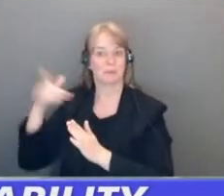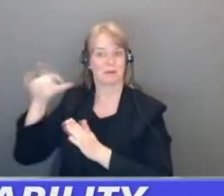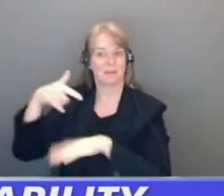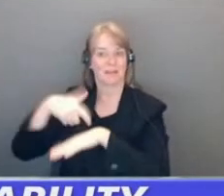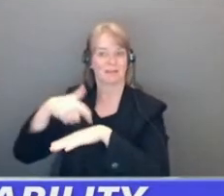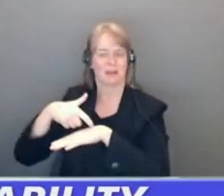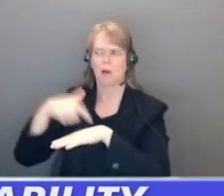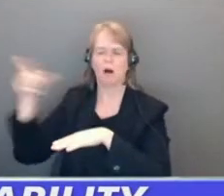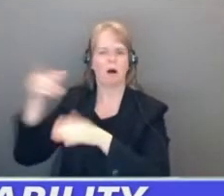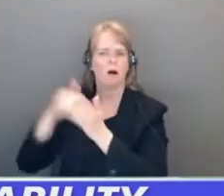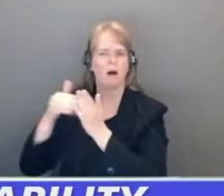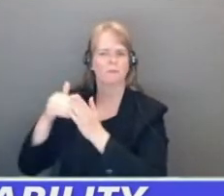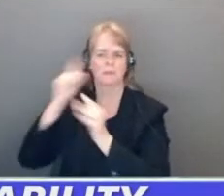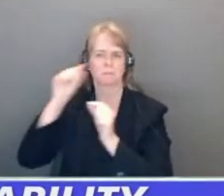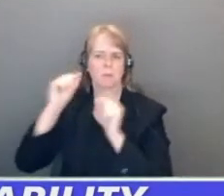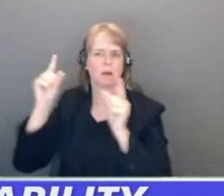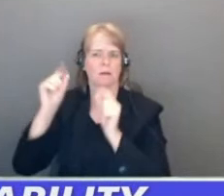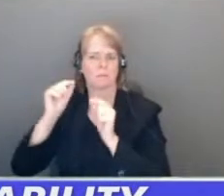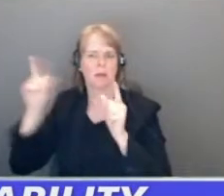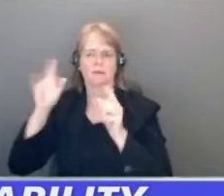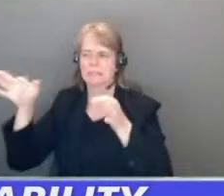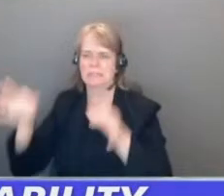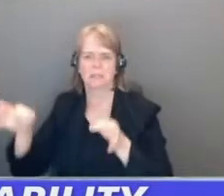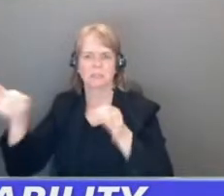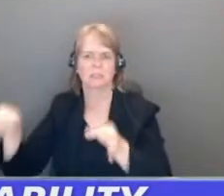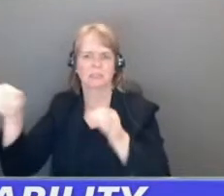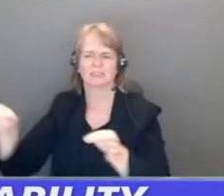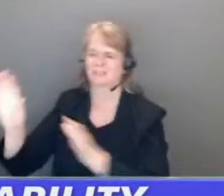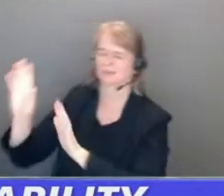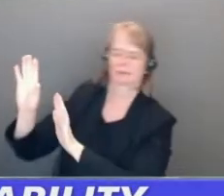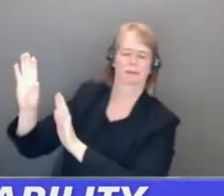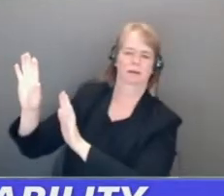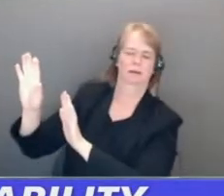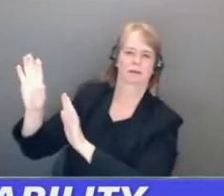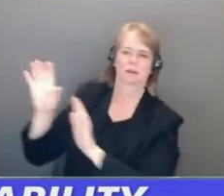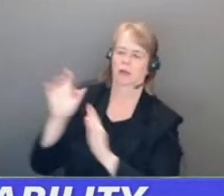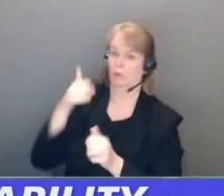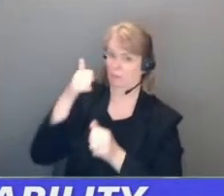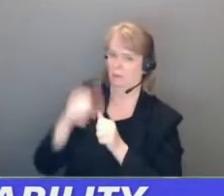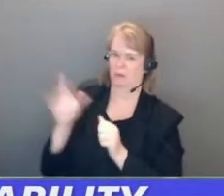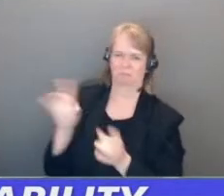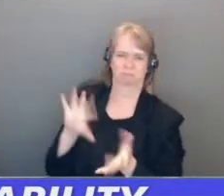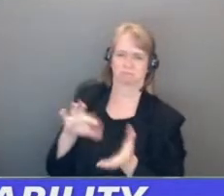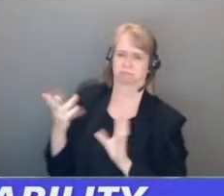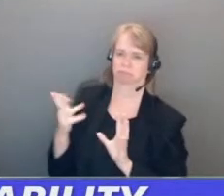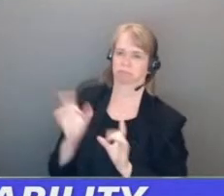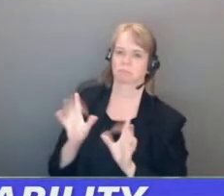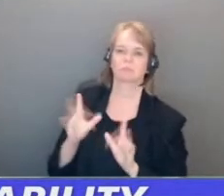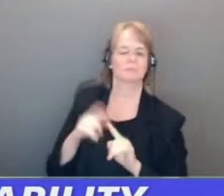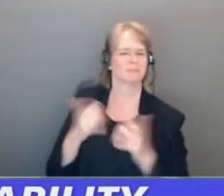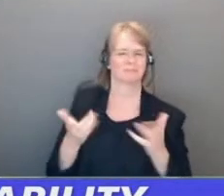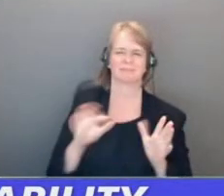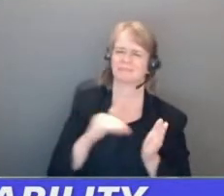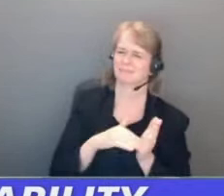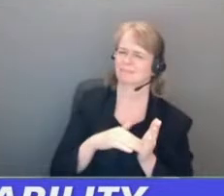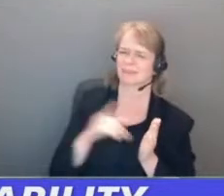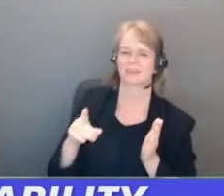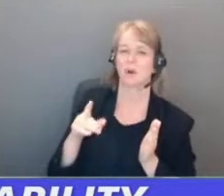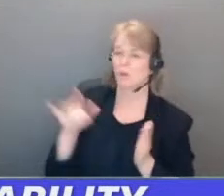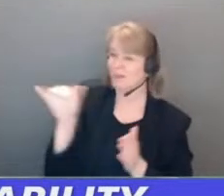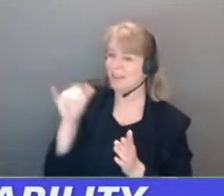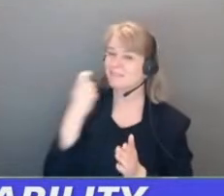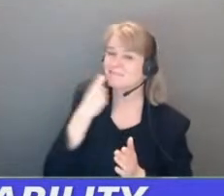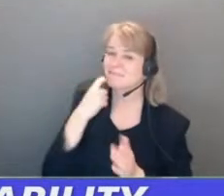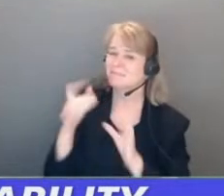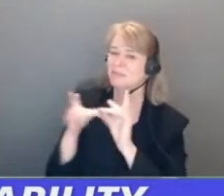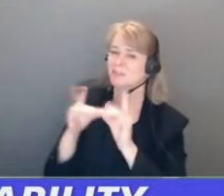provincial government. So I mentioned earlier, I've been pushing the province to ensure that we get some funding for that massive storm they had a few months ago.